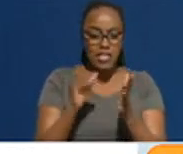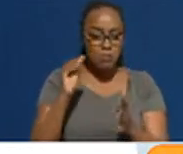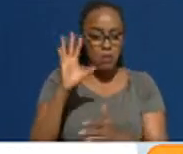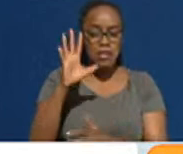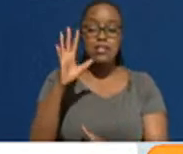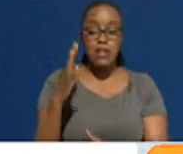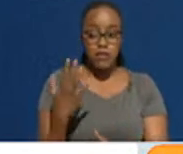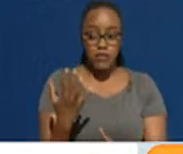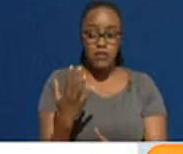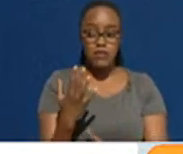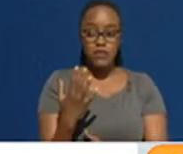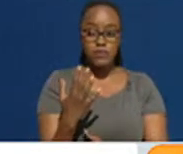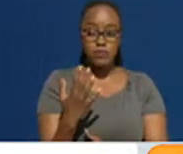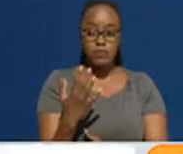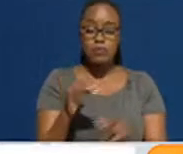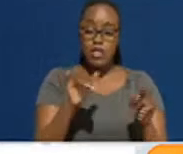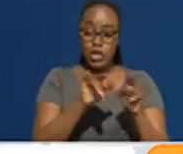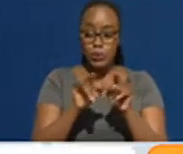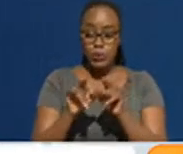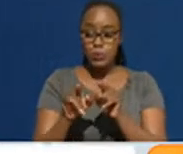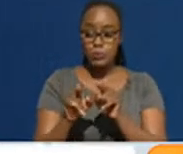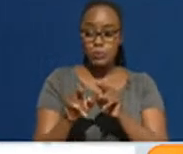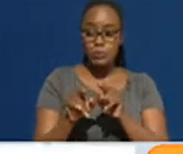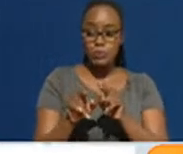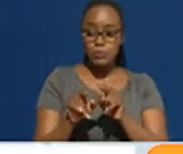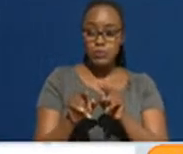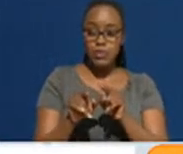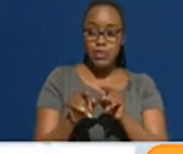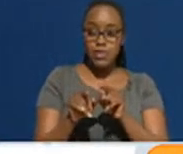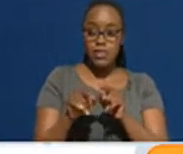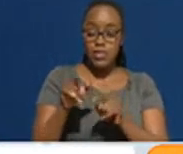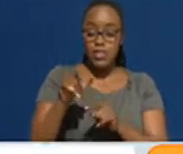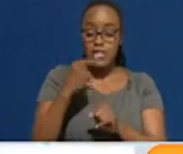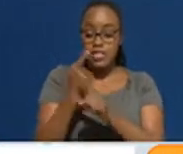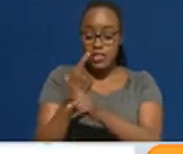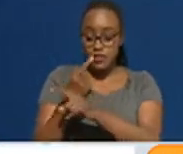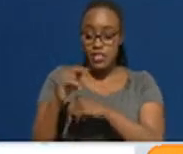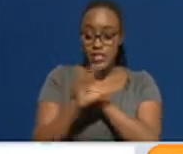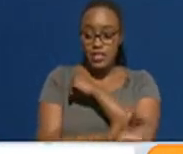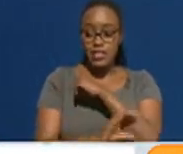know. And so in many jurisdictions,